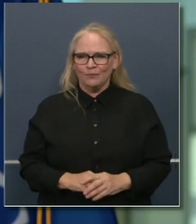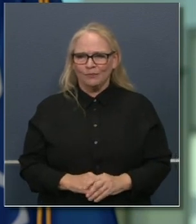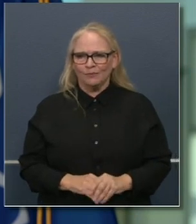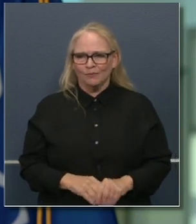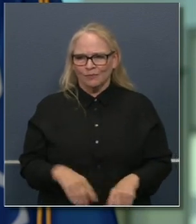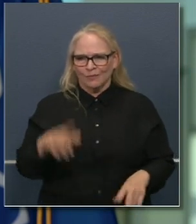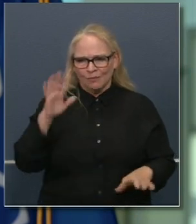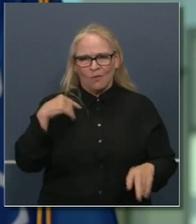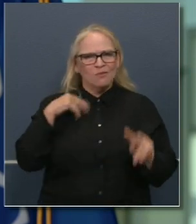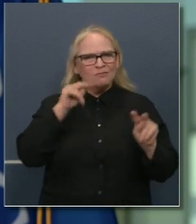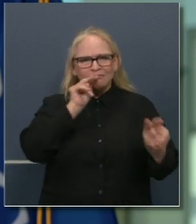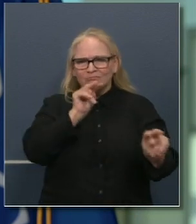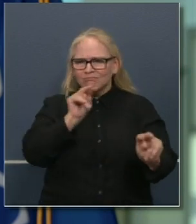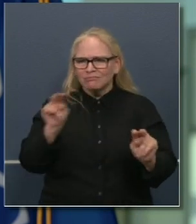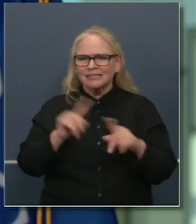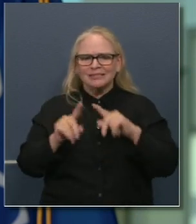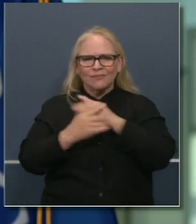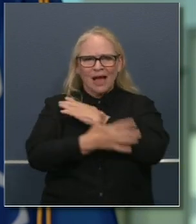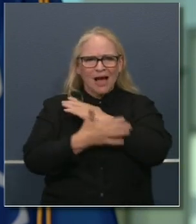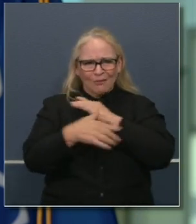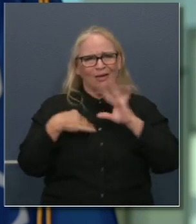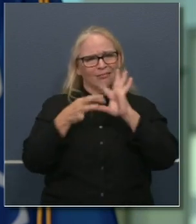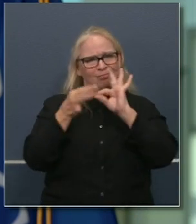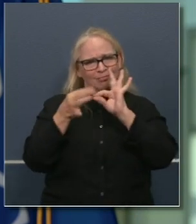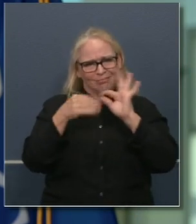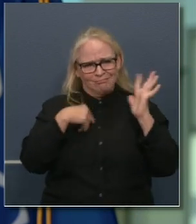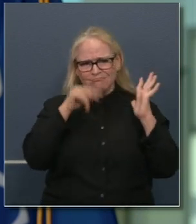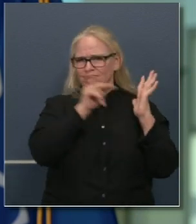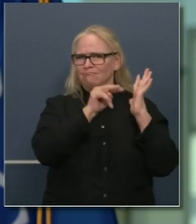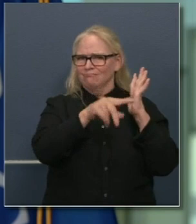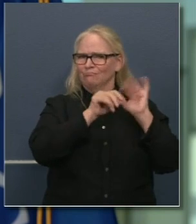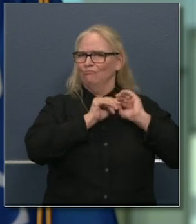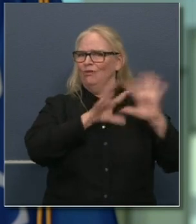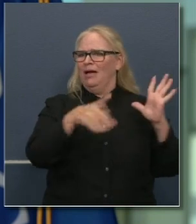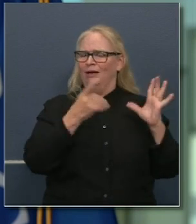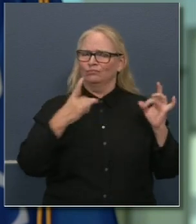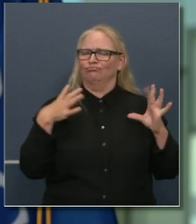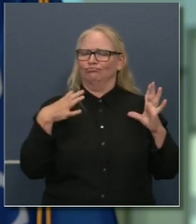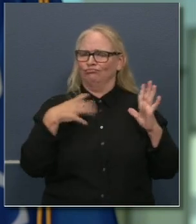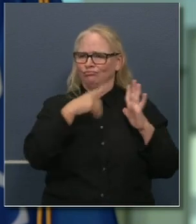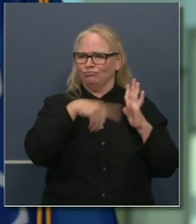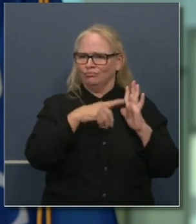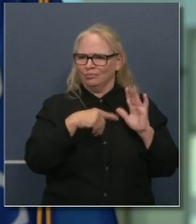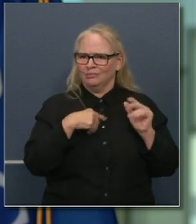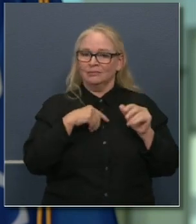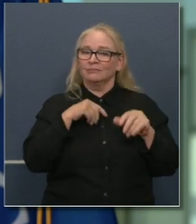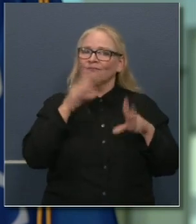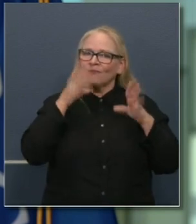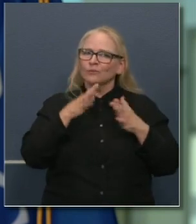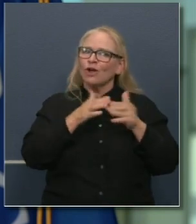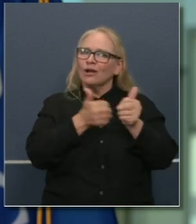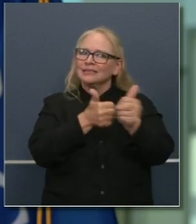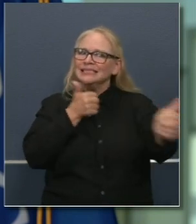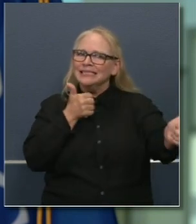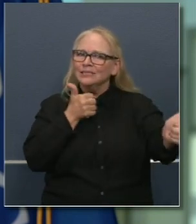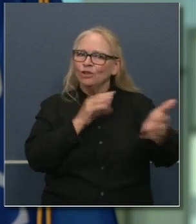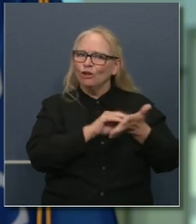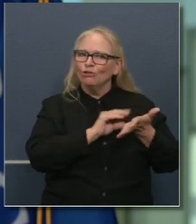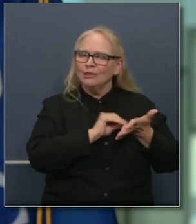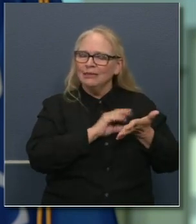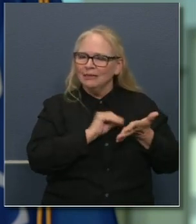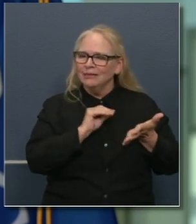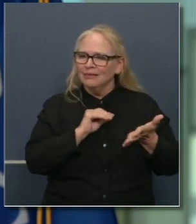counties obviously renews a sense of focus as it relates to distance learning, but the frame around distance learning